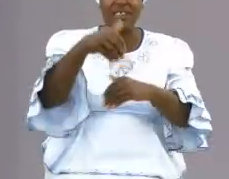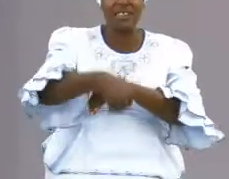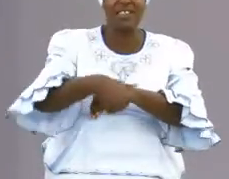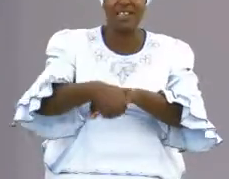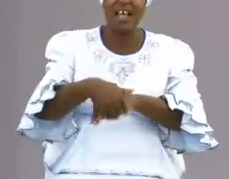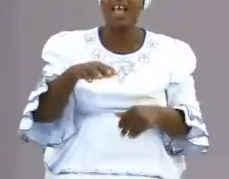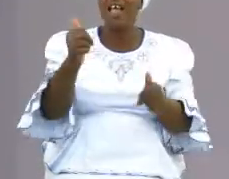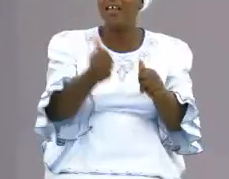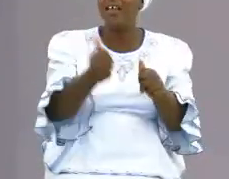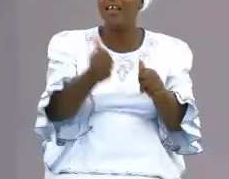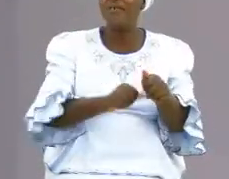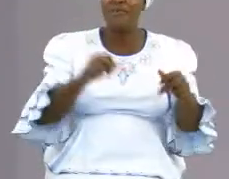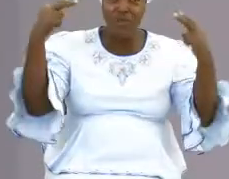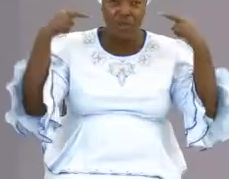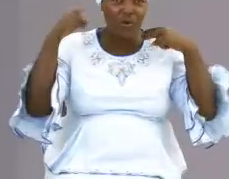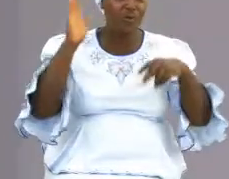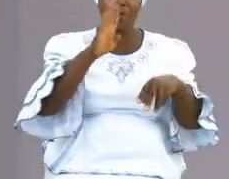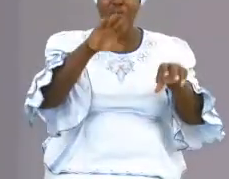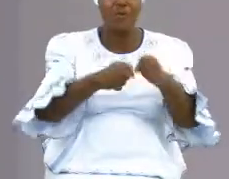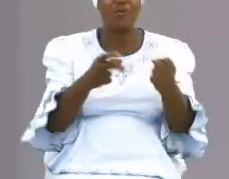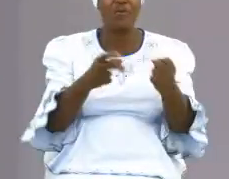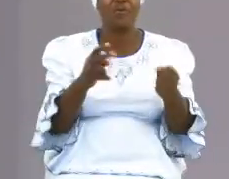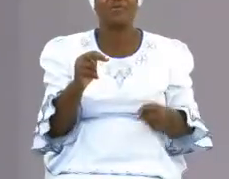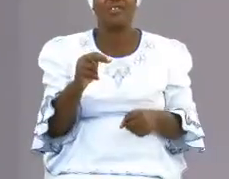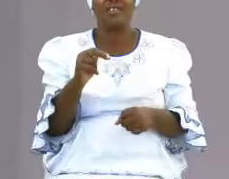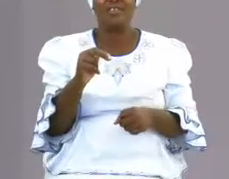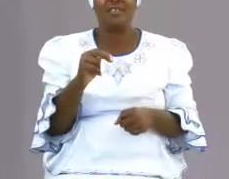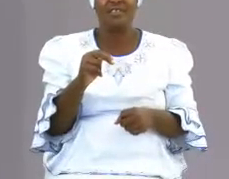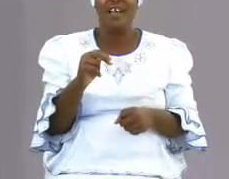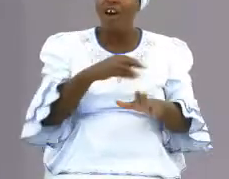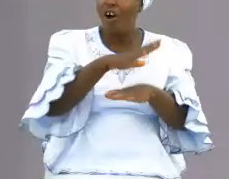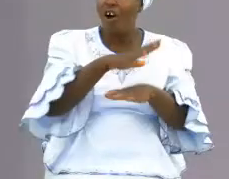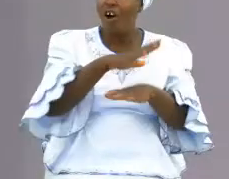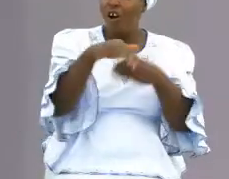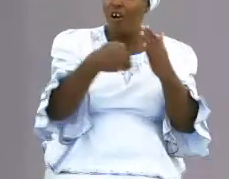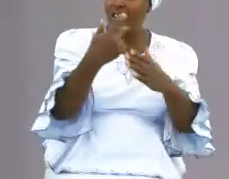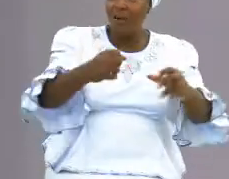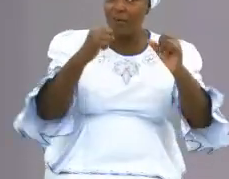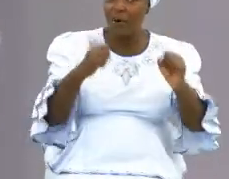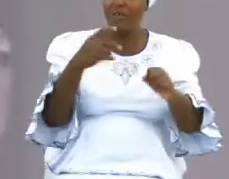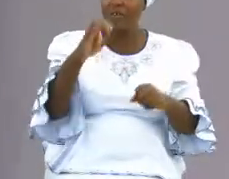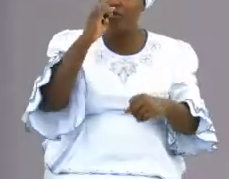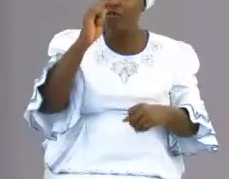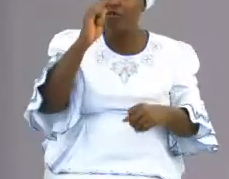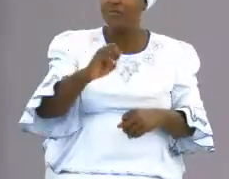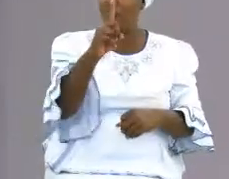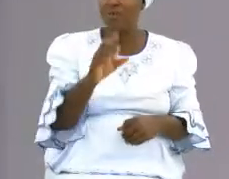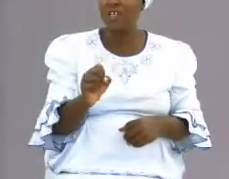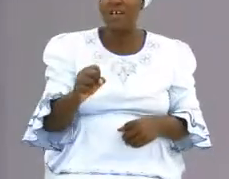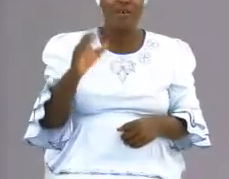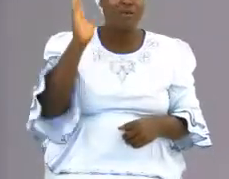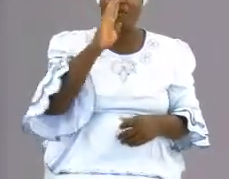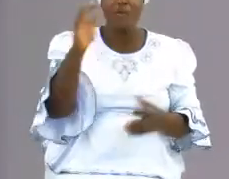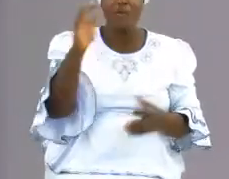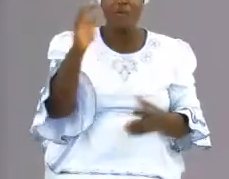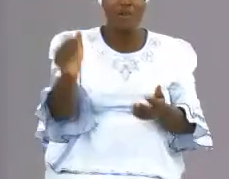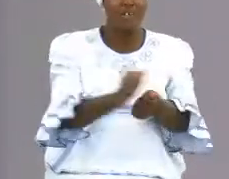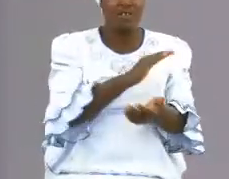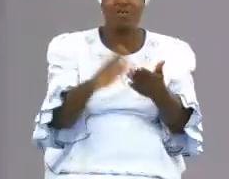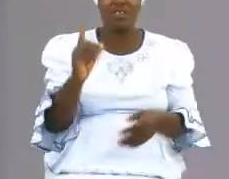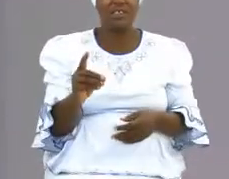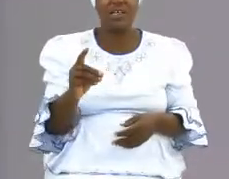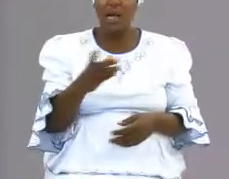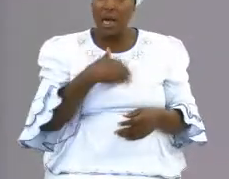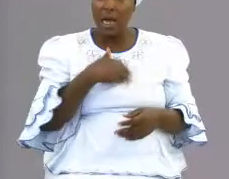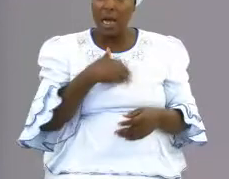Every yoke will be broken. All the powers of the evil one will be destroyed. And